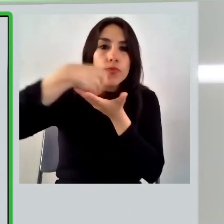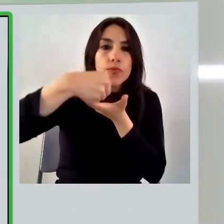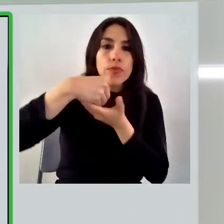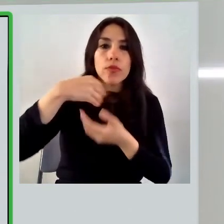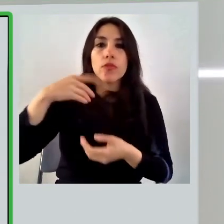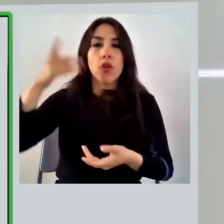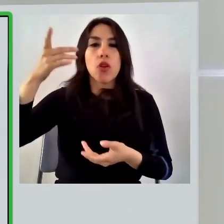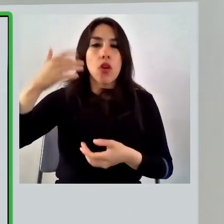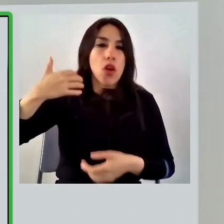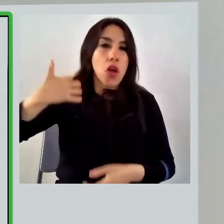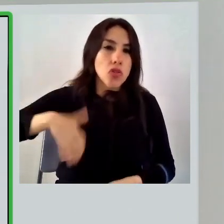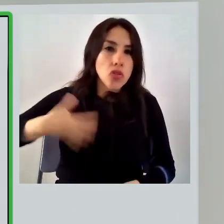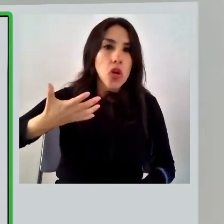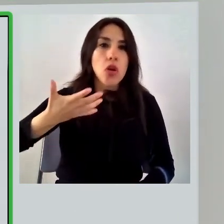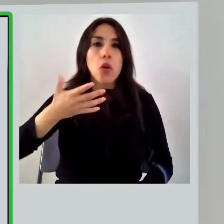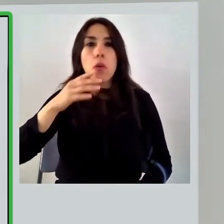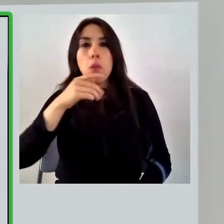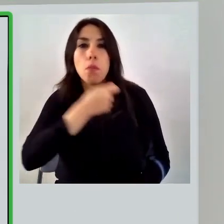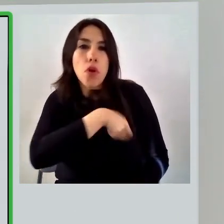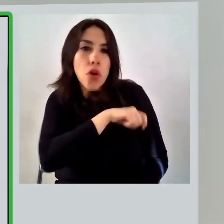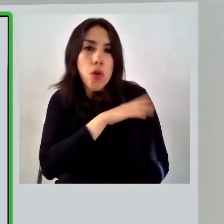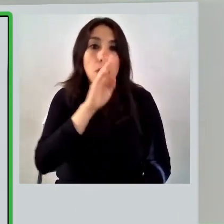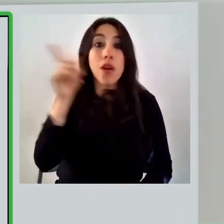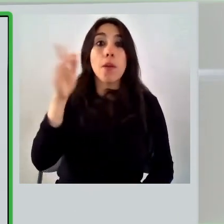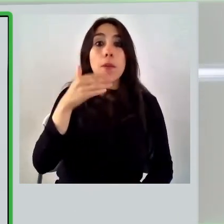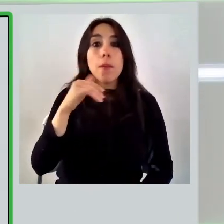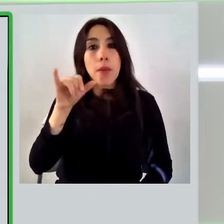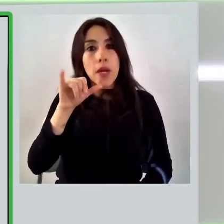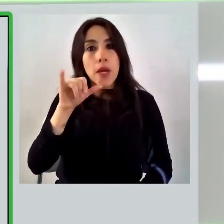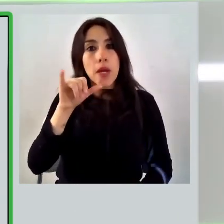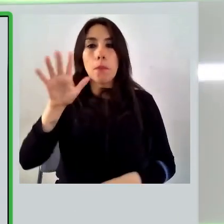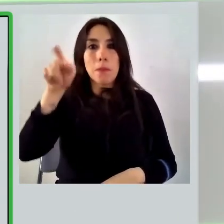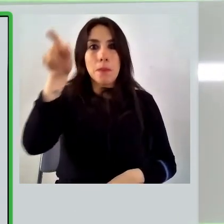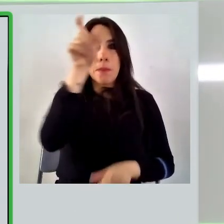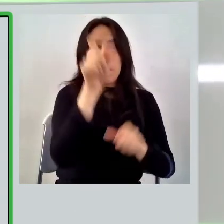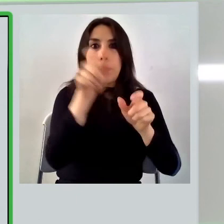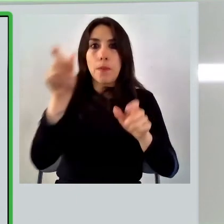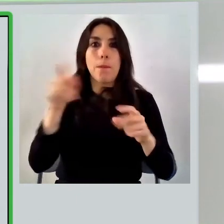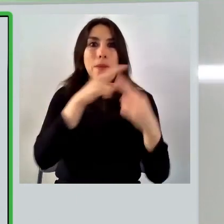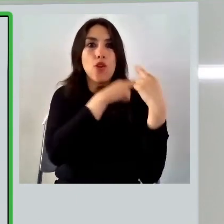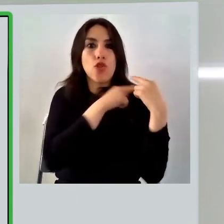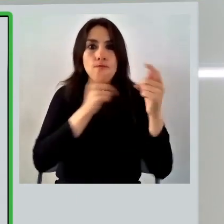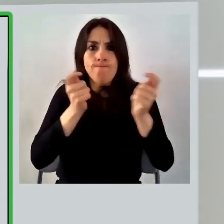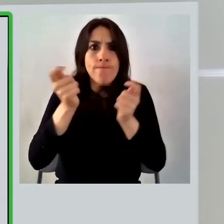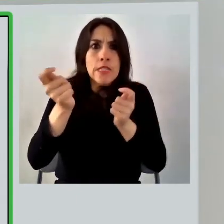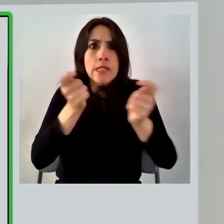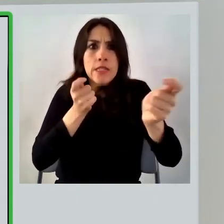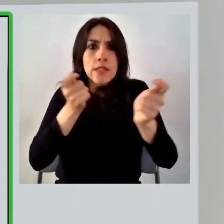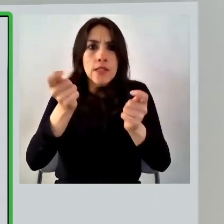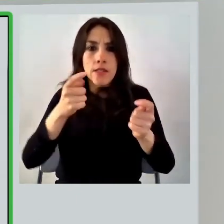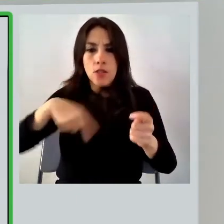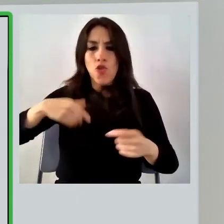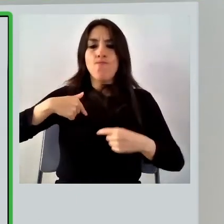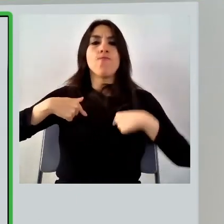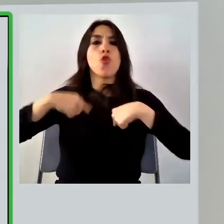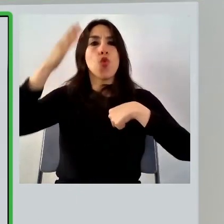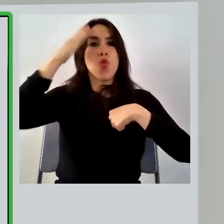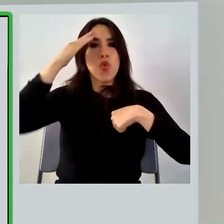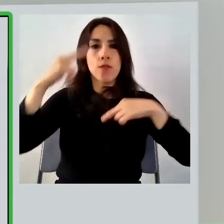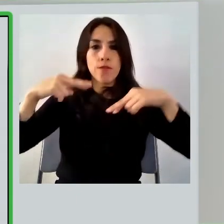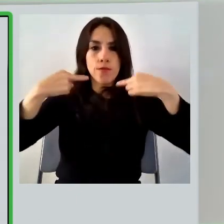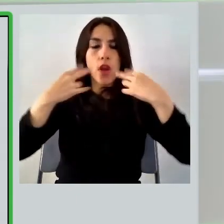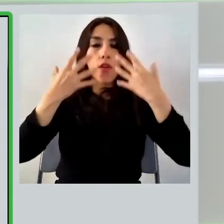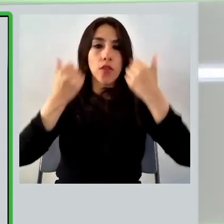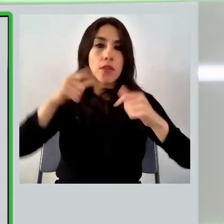benefits, the business case, as it were, we know that there are a range of studies that have shown that teams are more productive,